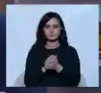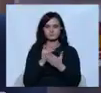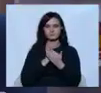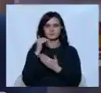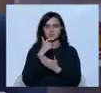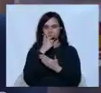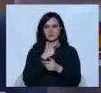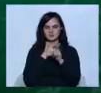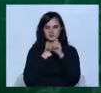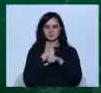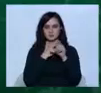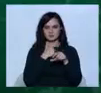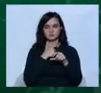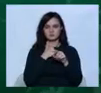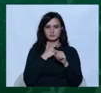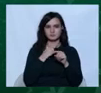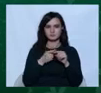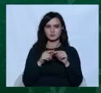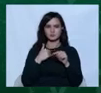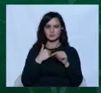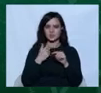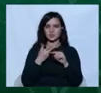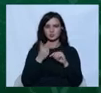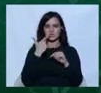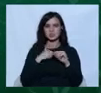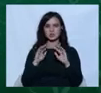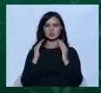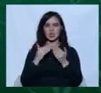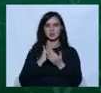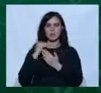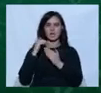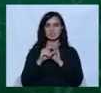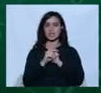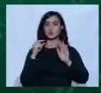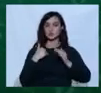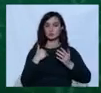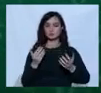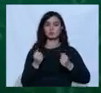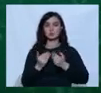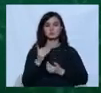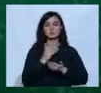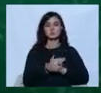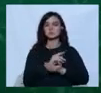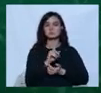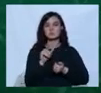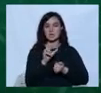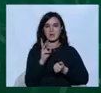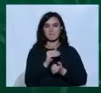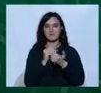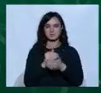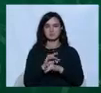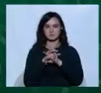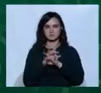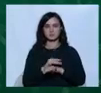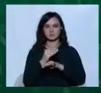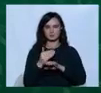have Bassanio. Bassanio is a man from Venice and a dear friend to Antonio. He is in